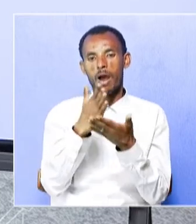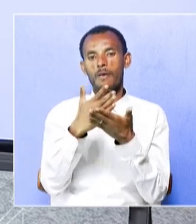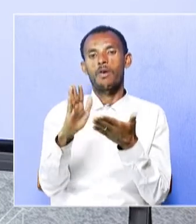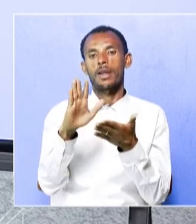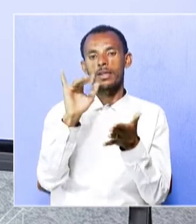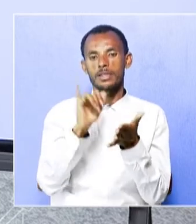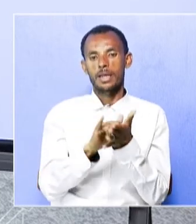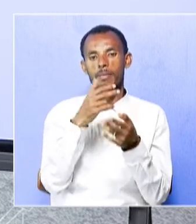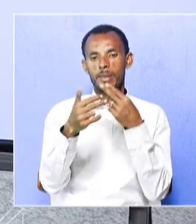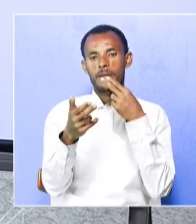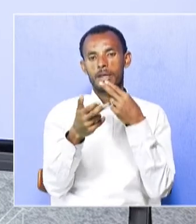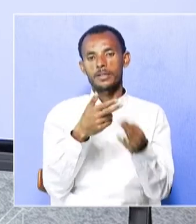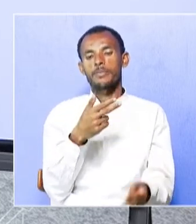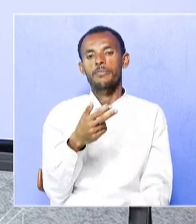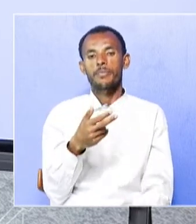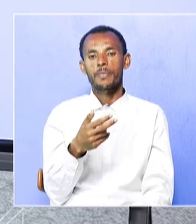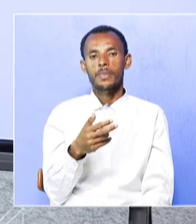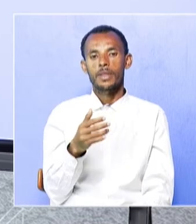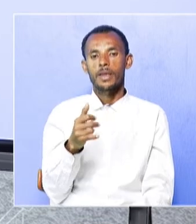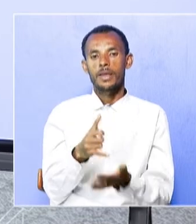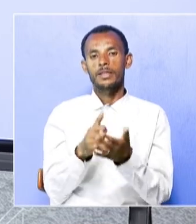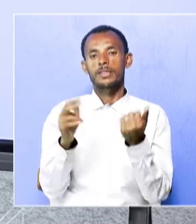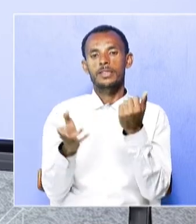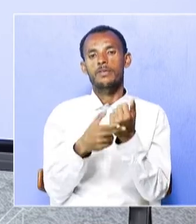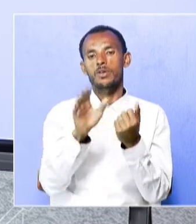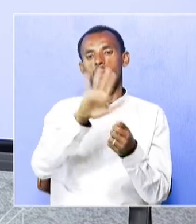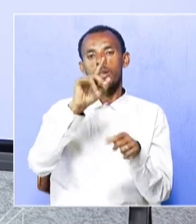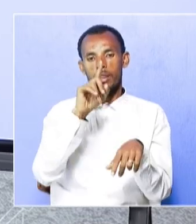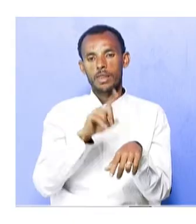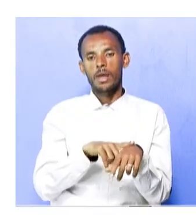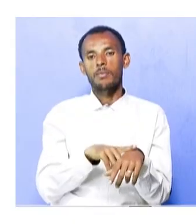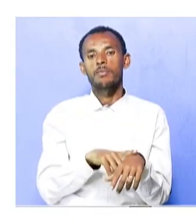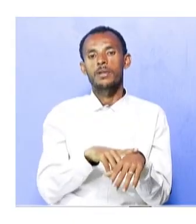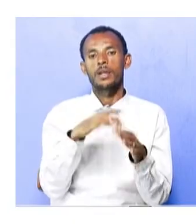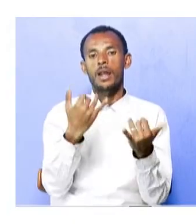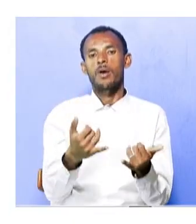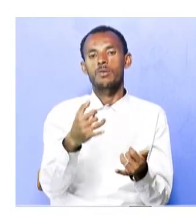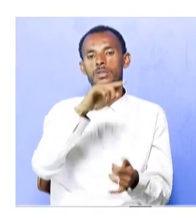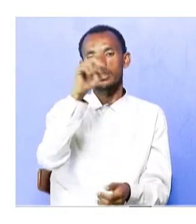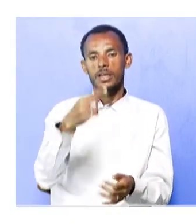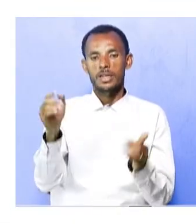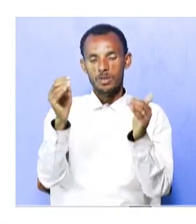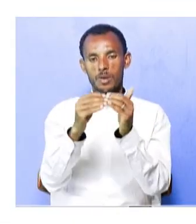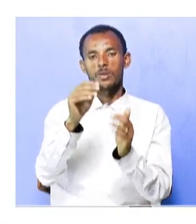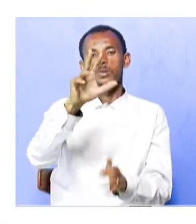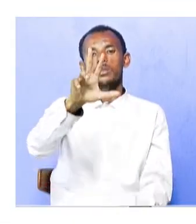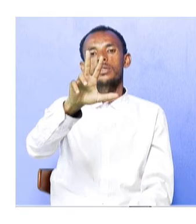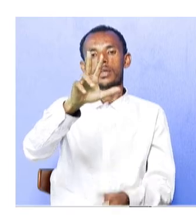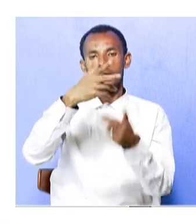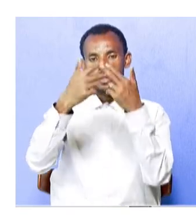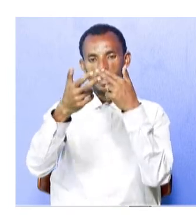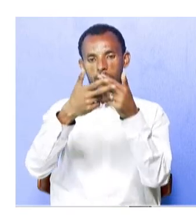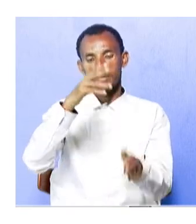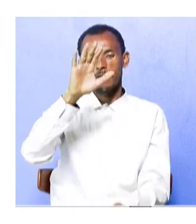that multiplication. It saves your time. Now Z becomes 3 times